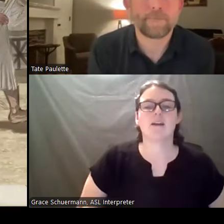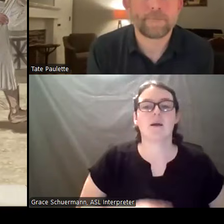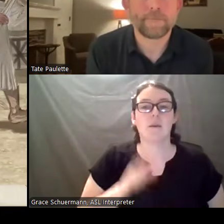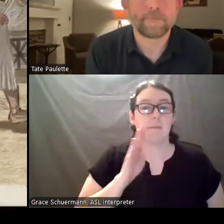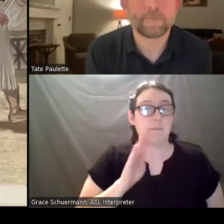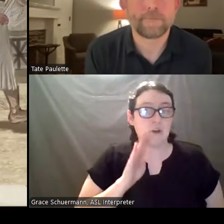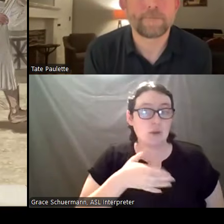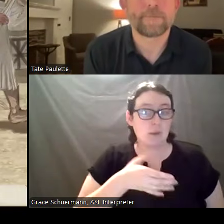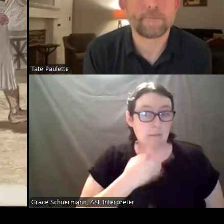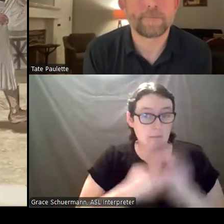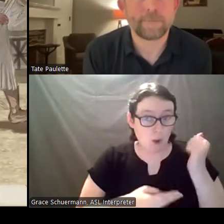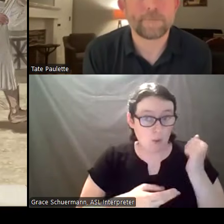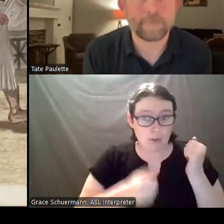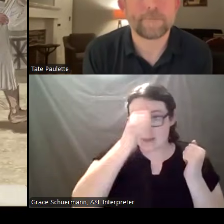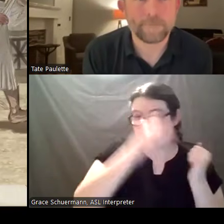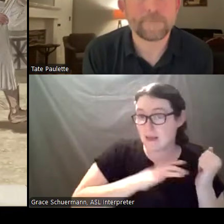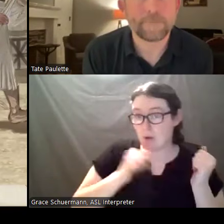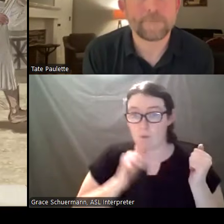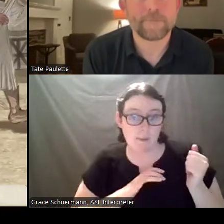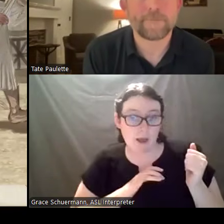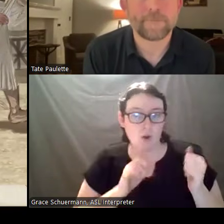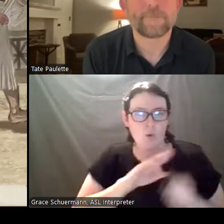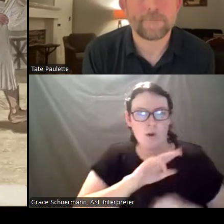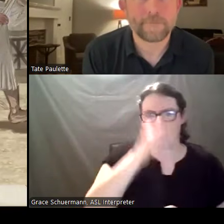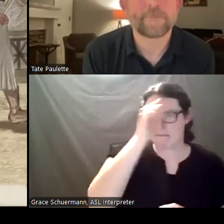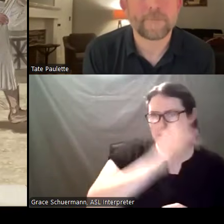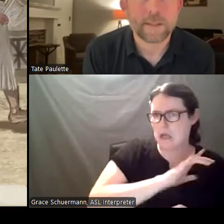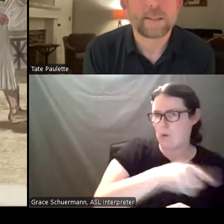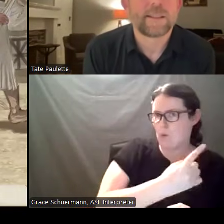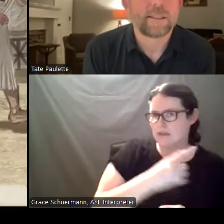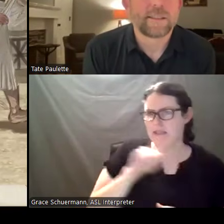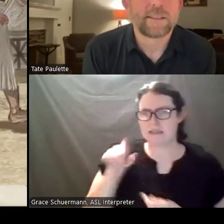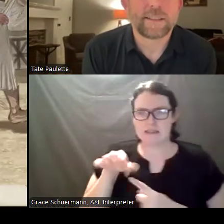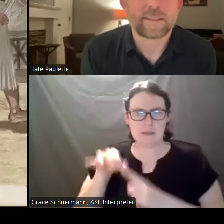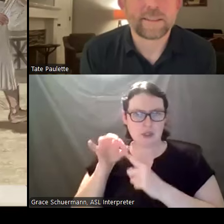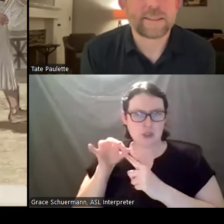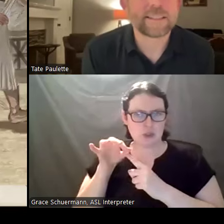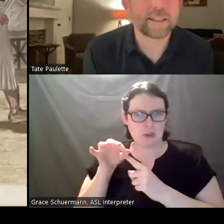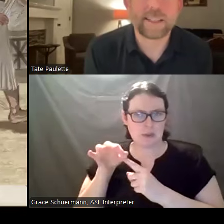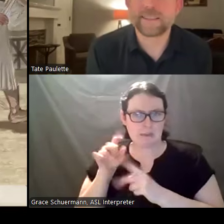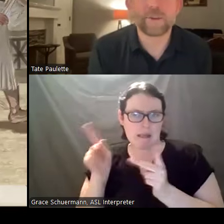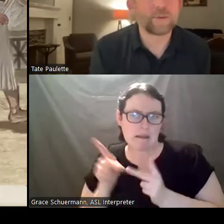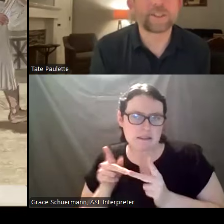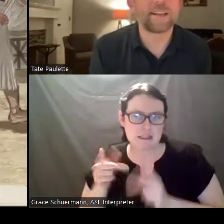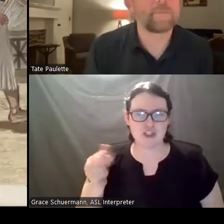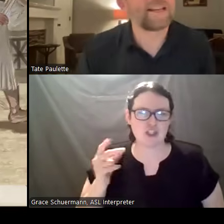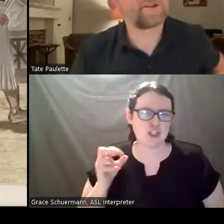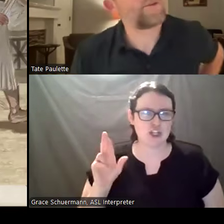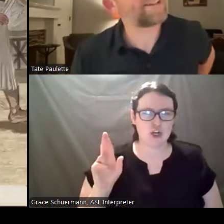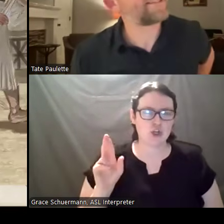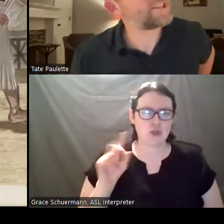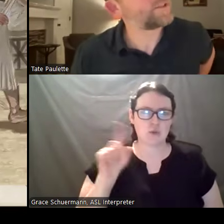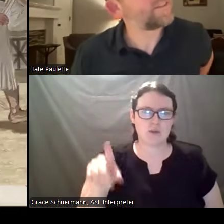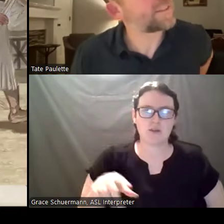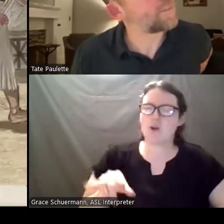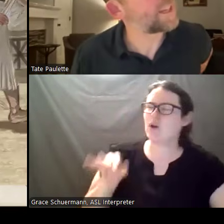both sexes, only for men, in special places? Yeah, so the gender of Yes. It's a great question. I don't know why I